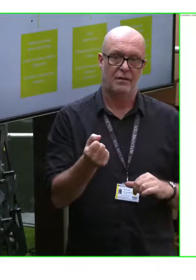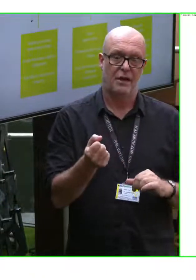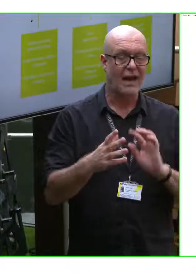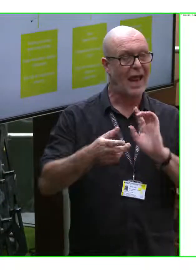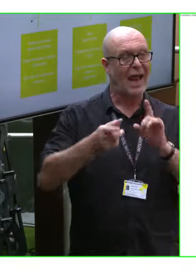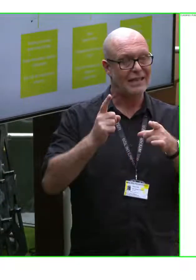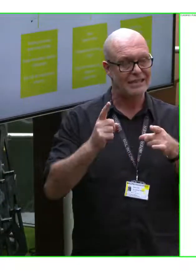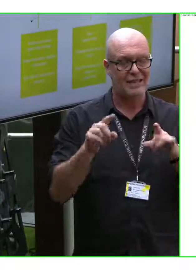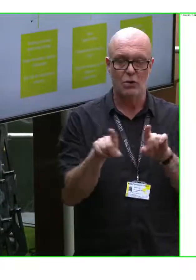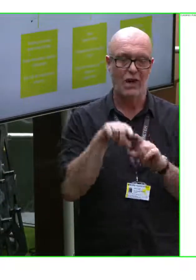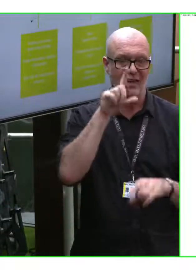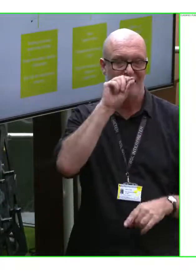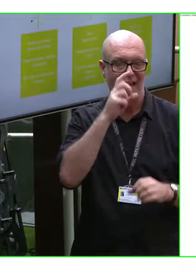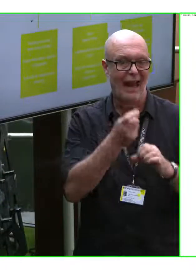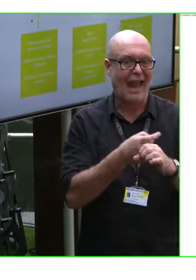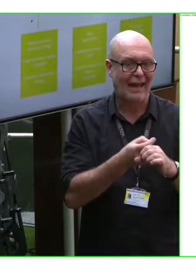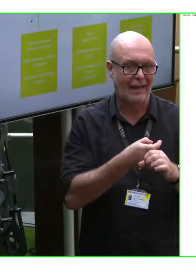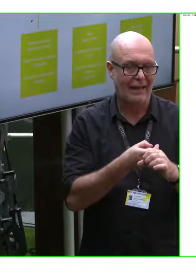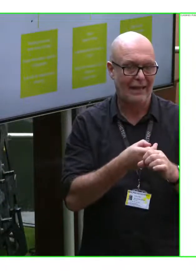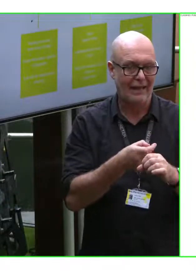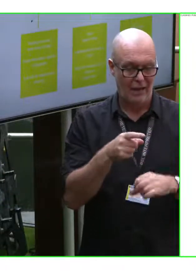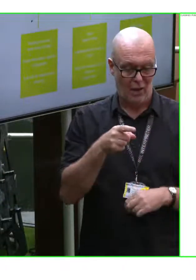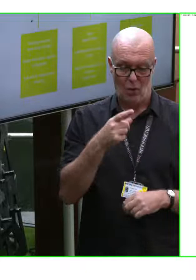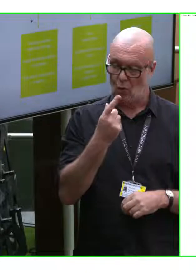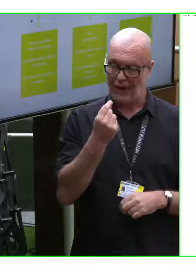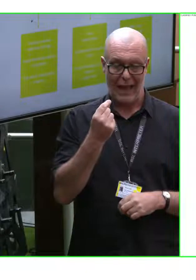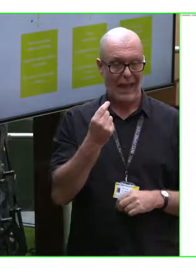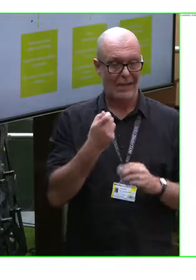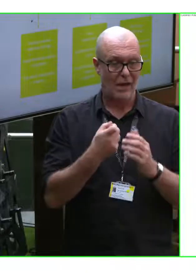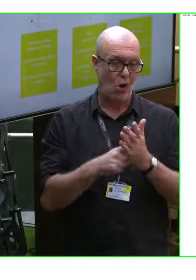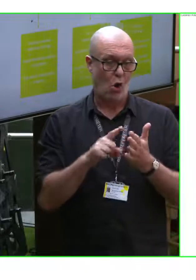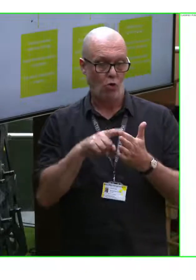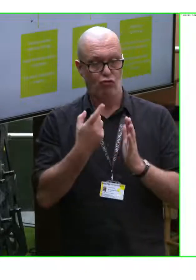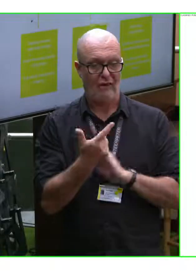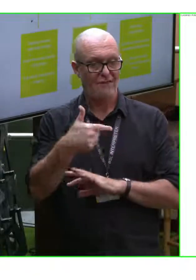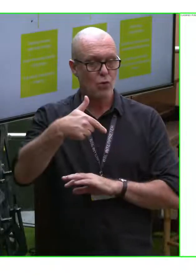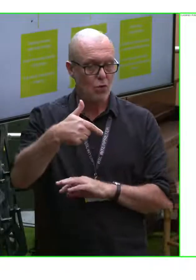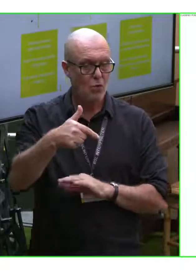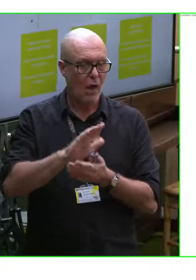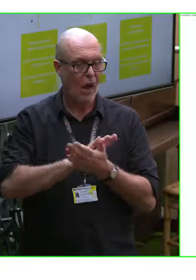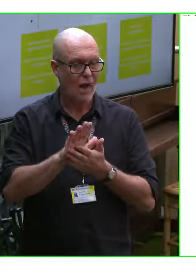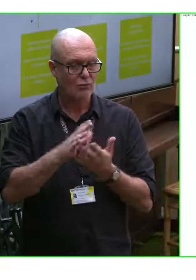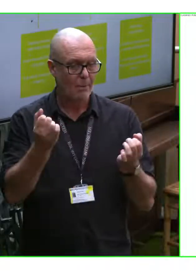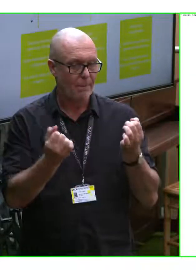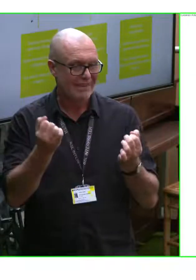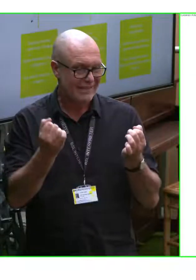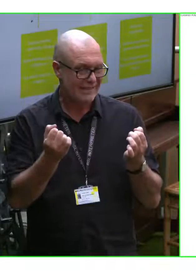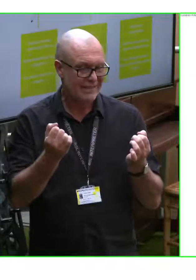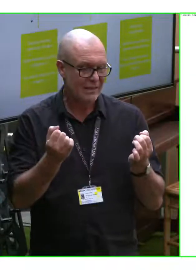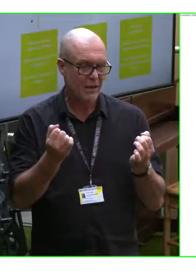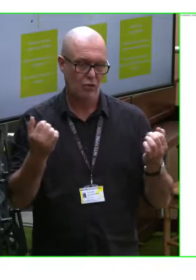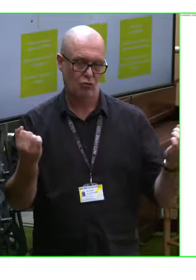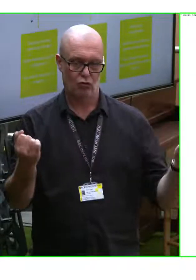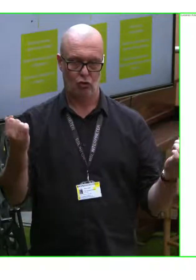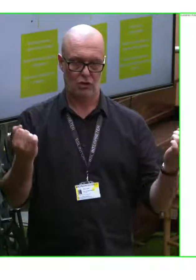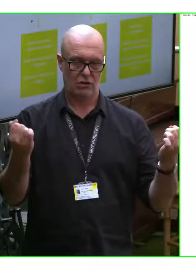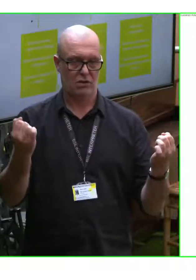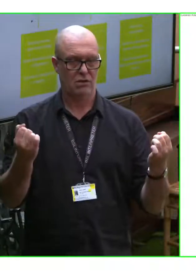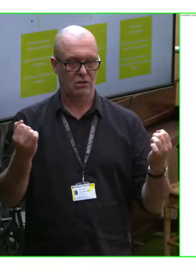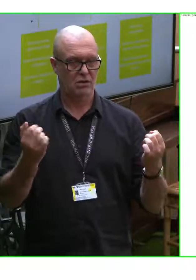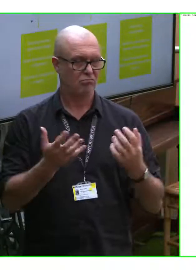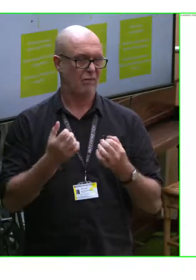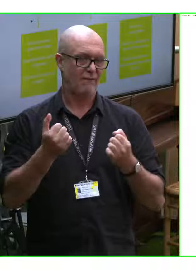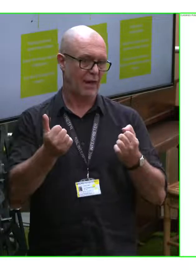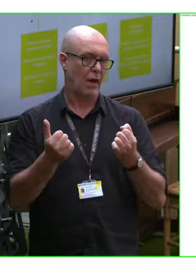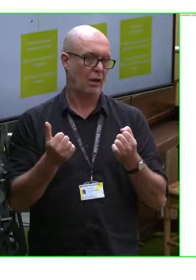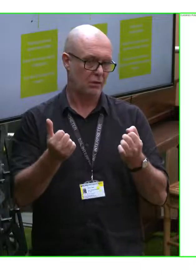and egg problem. We're able to refuel hydrogen buses, hydrogen trucks, passenger vehicles.